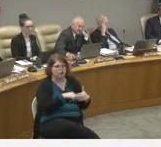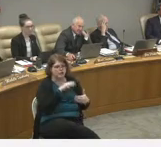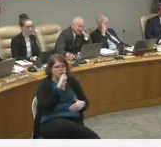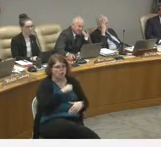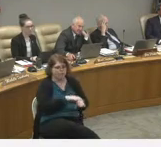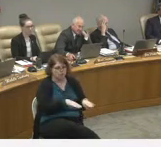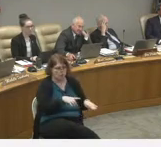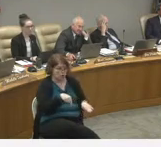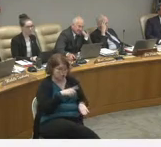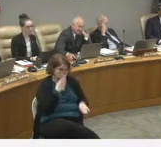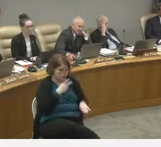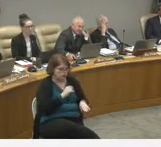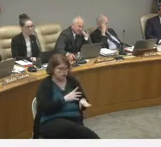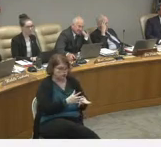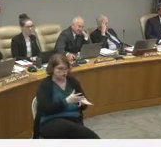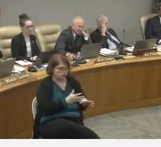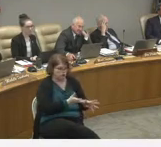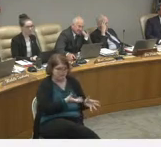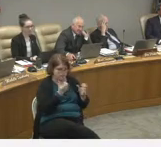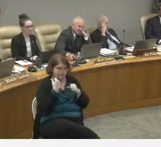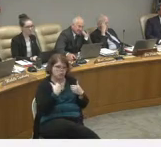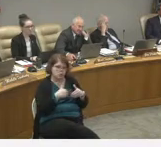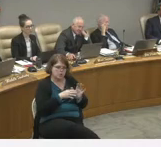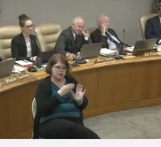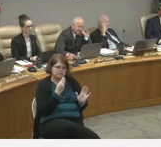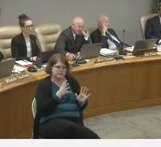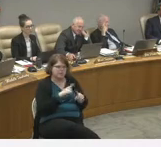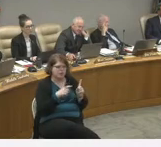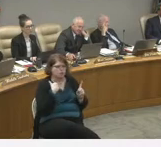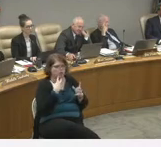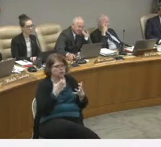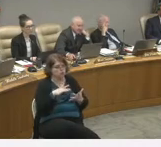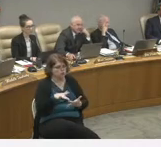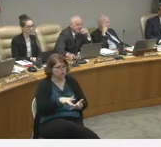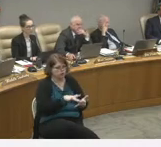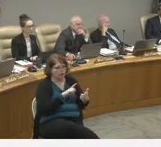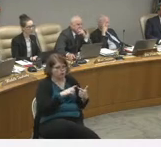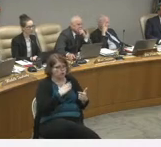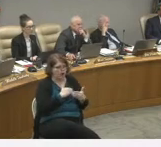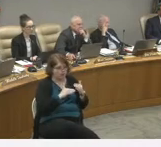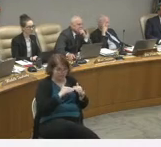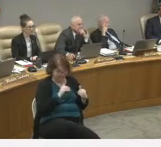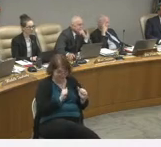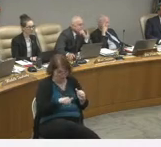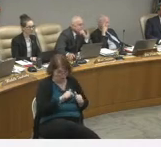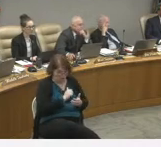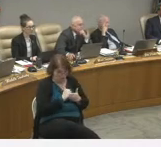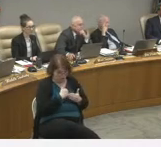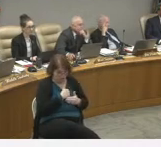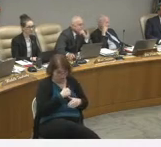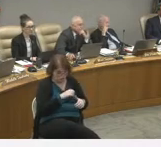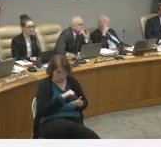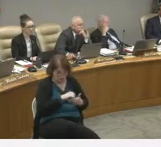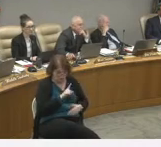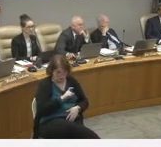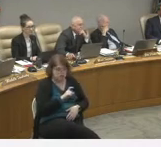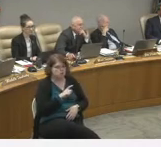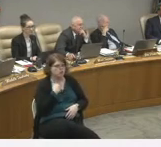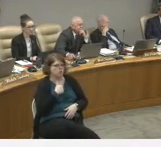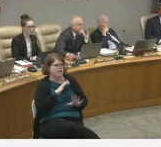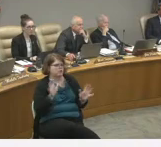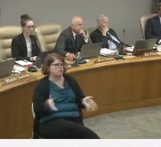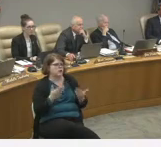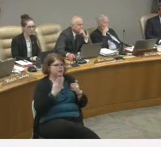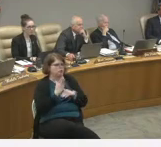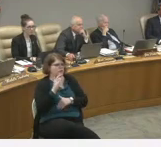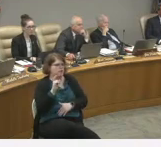that you've seen so to take that out it's very expensive but we do want to reach out to our community and say can you help us do that and we've raised over 150 so